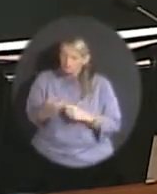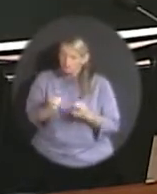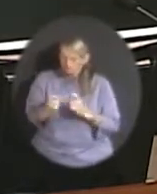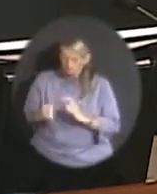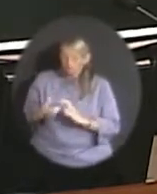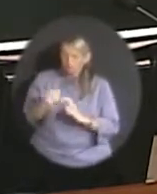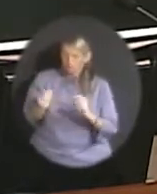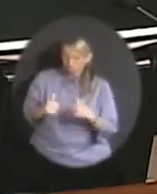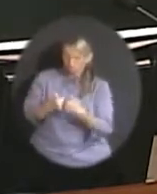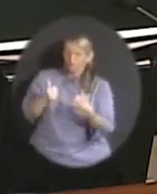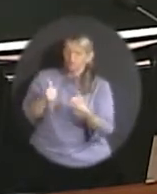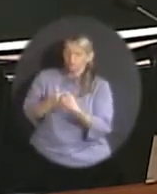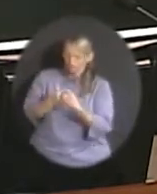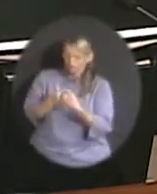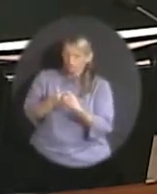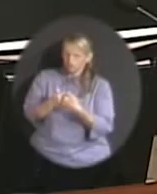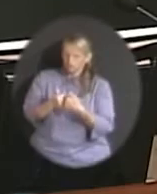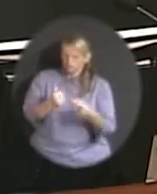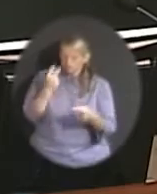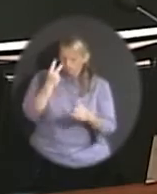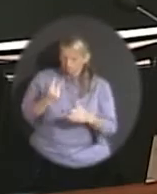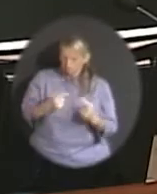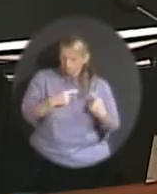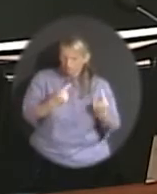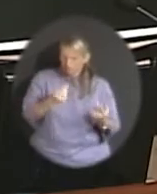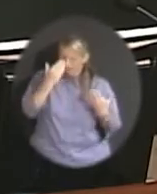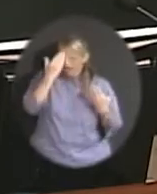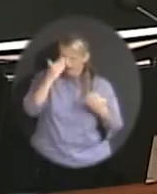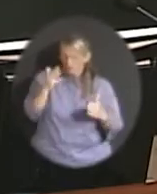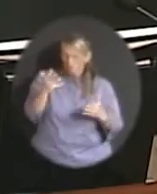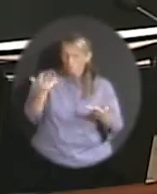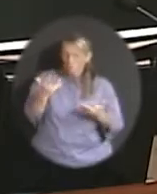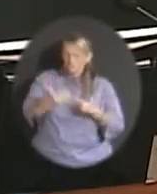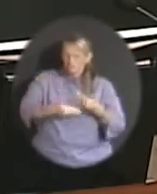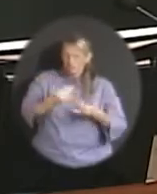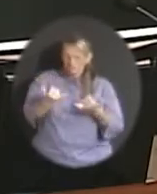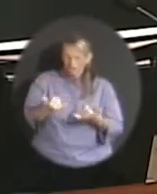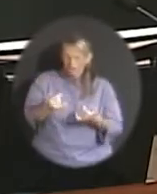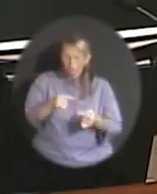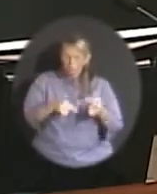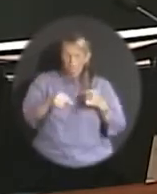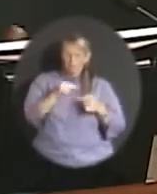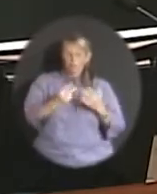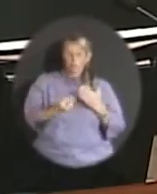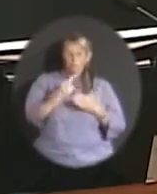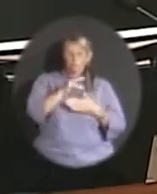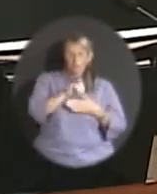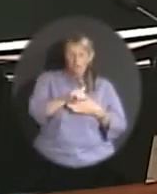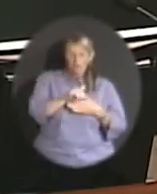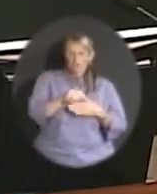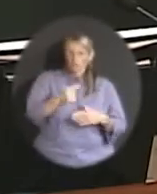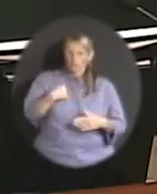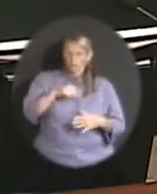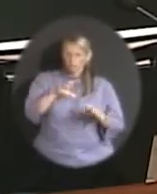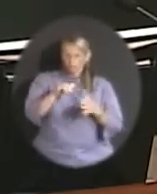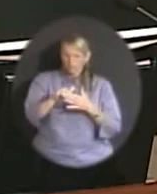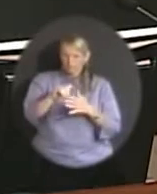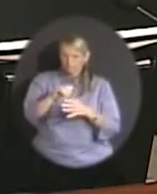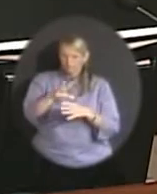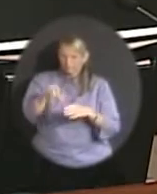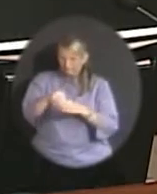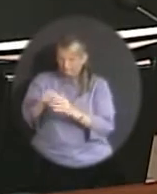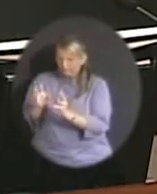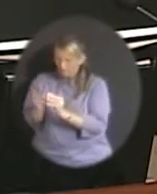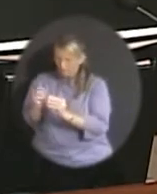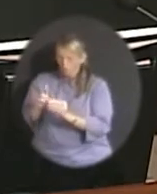that we have, again, I don't know what is the process now to go back and review that. Is that something that we do in a meeting? Is that something that you could bring